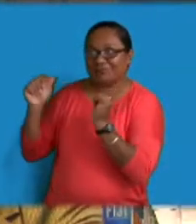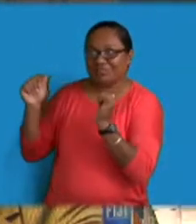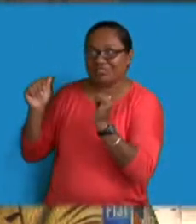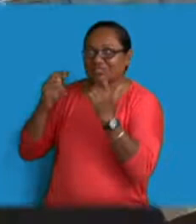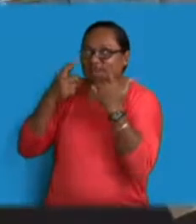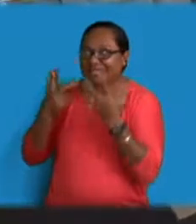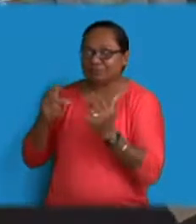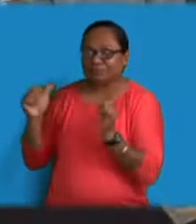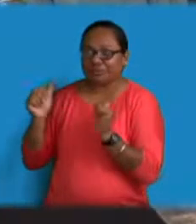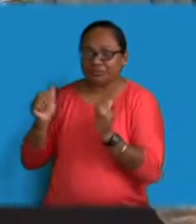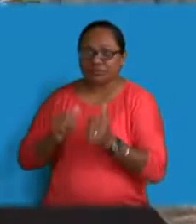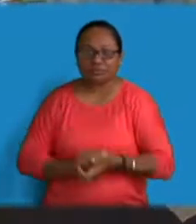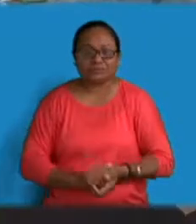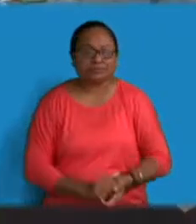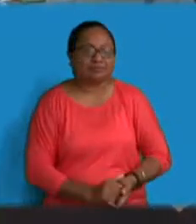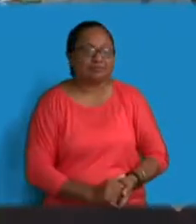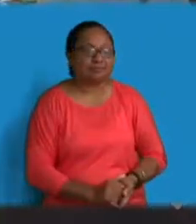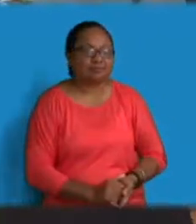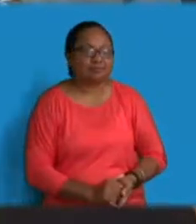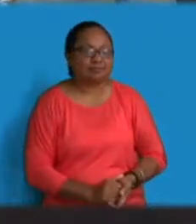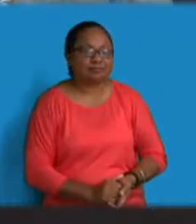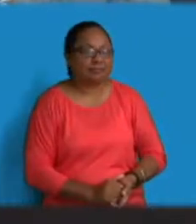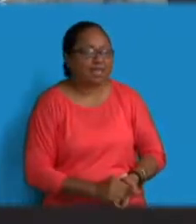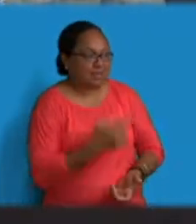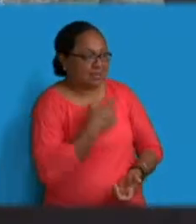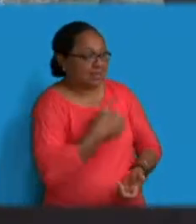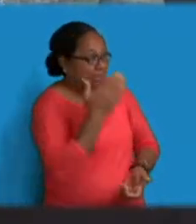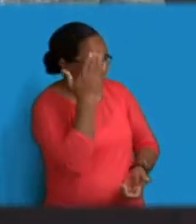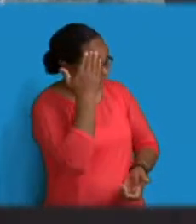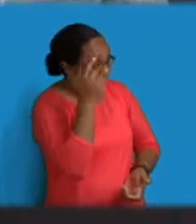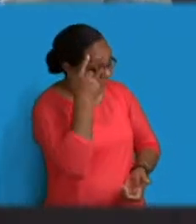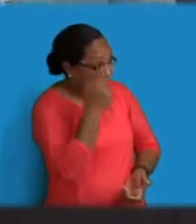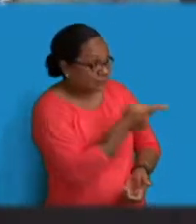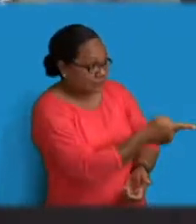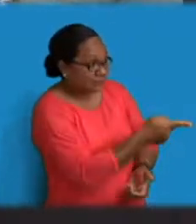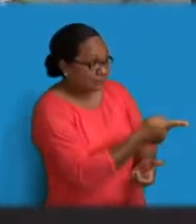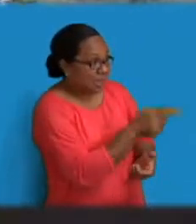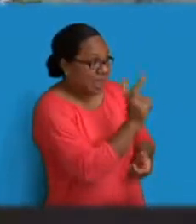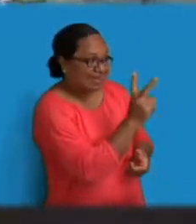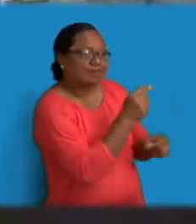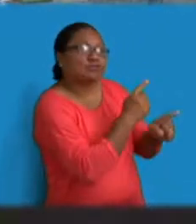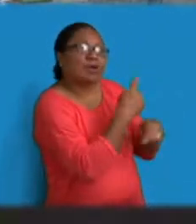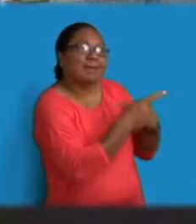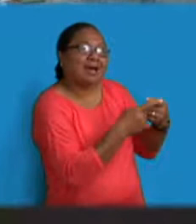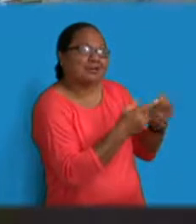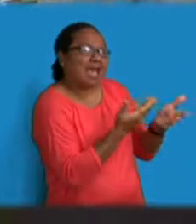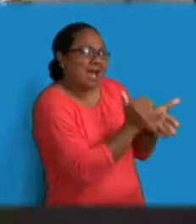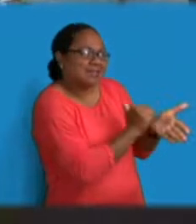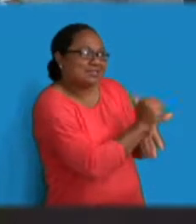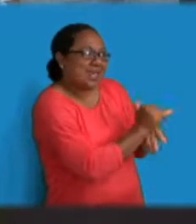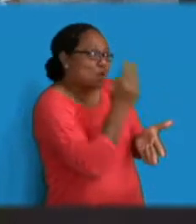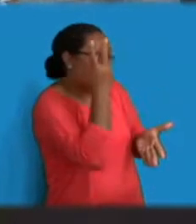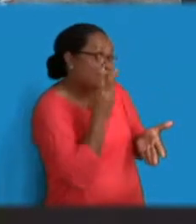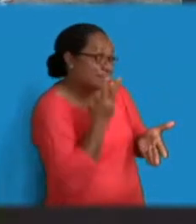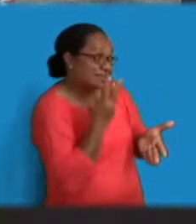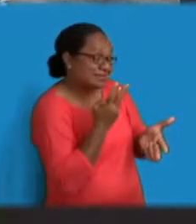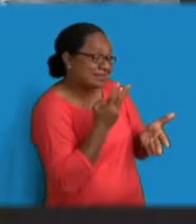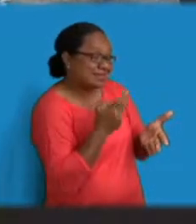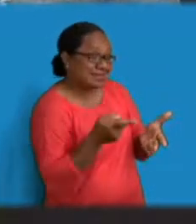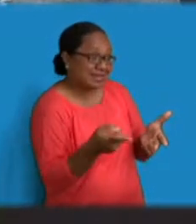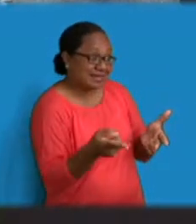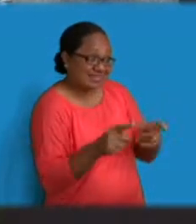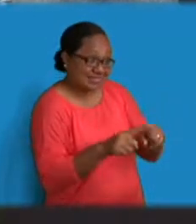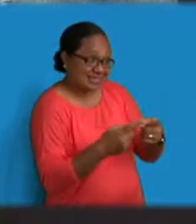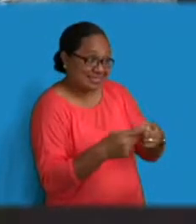Honourable Minister. Madam Speaker, I think the Honourable Member is talking again about marketing of women's products. That was the whole essence of what I've